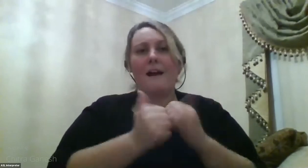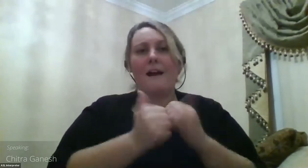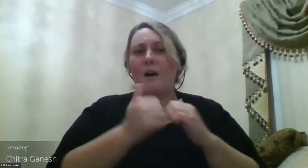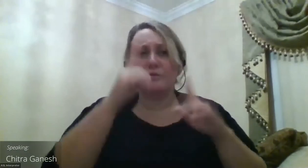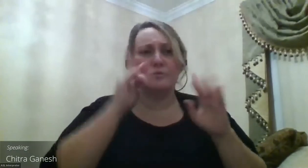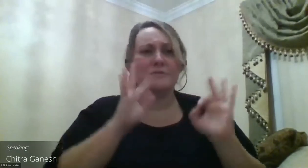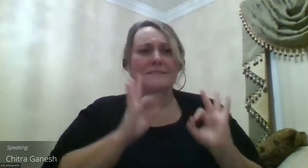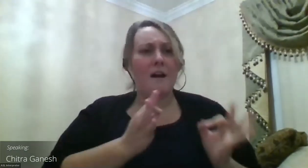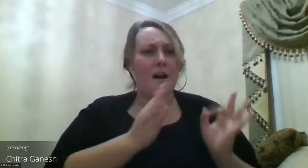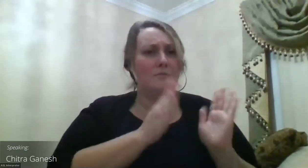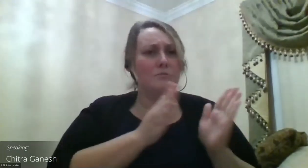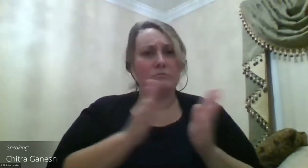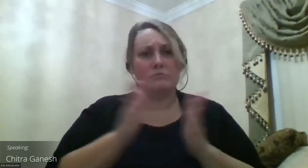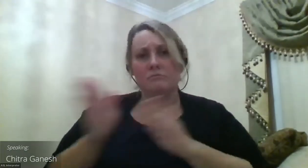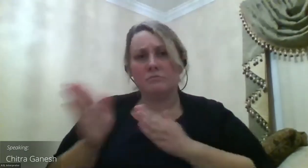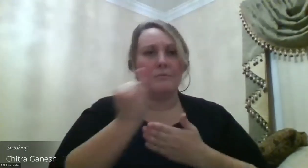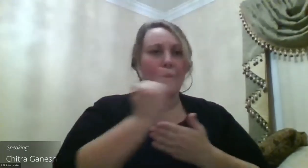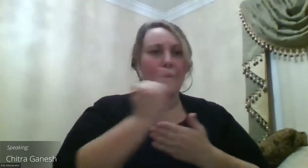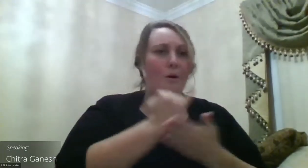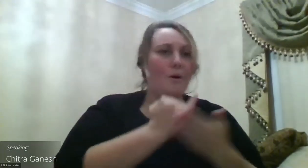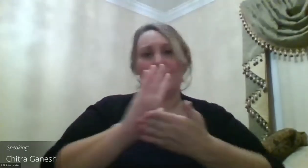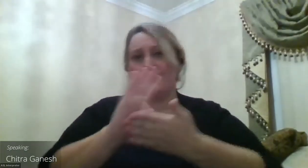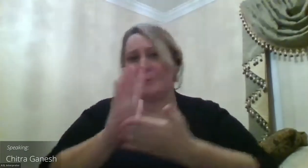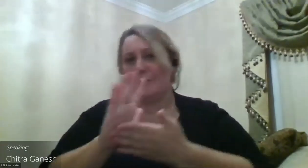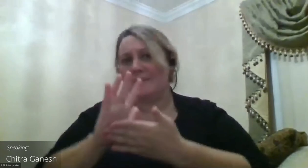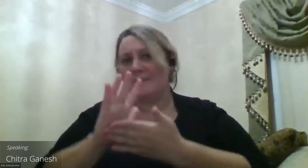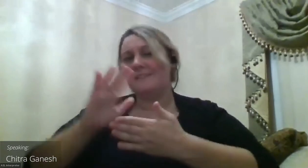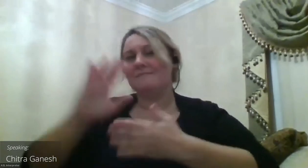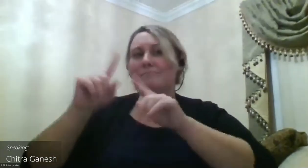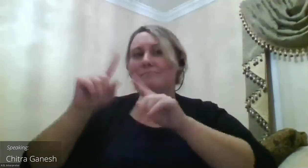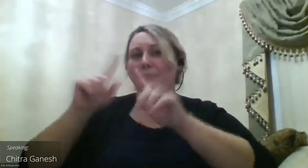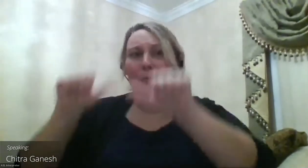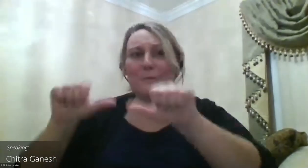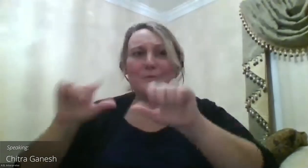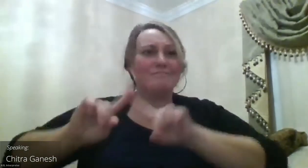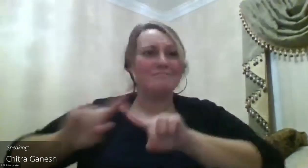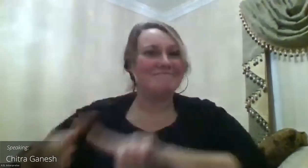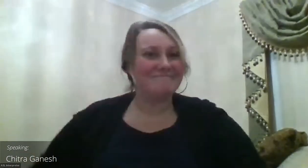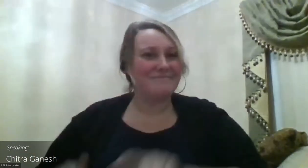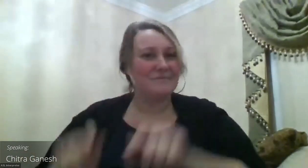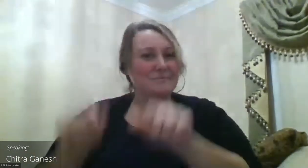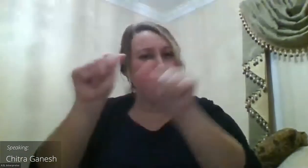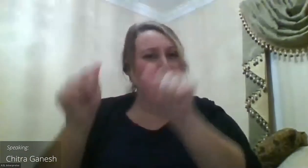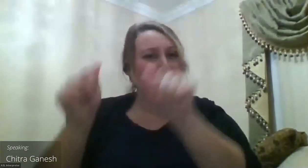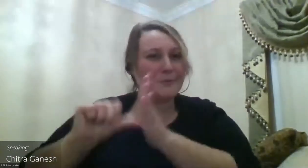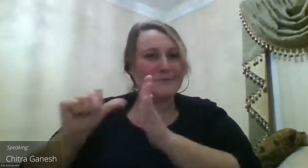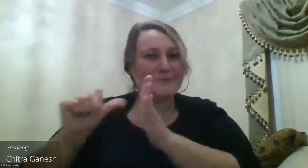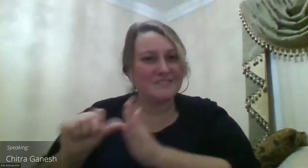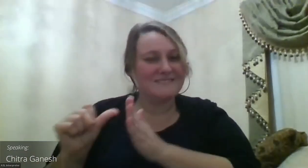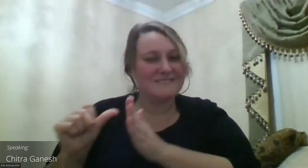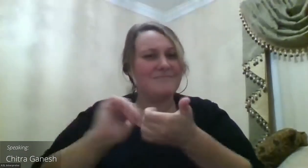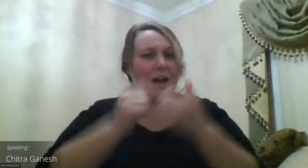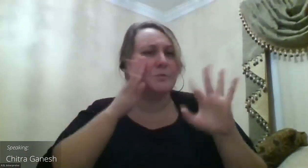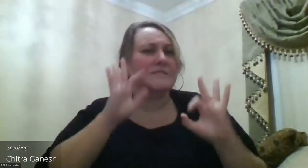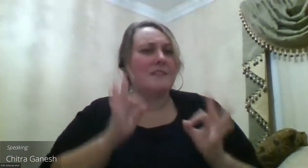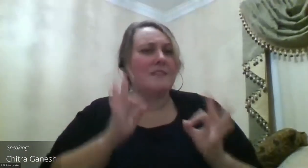Um, I think various things, but I think the, the content of the work, like, um, in terms